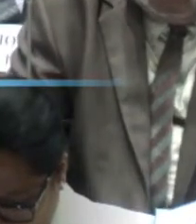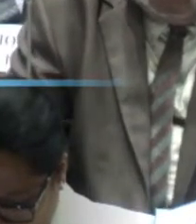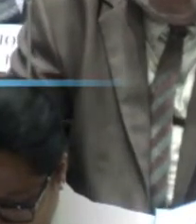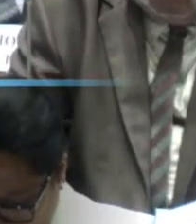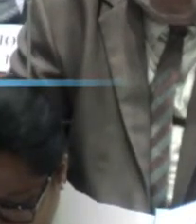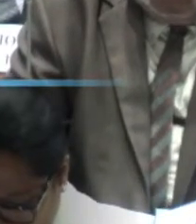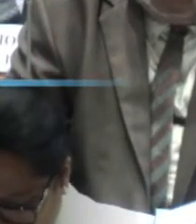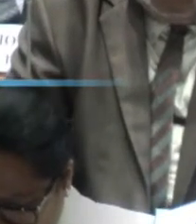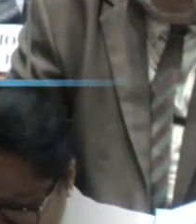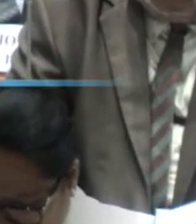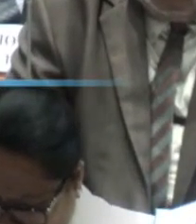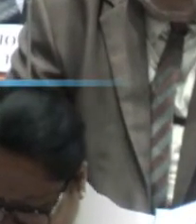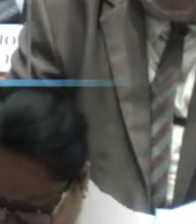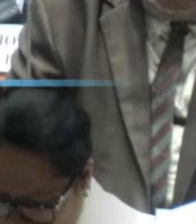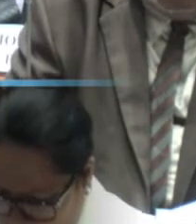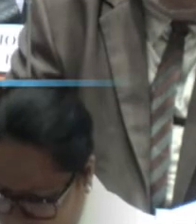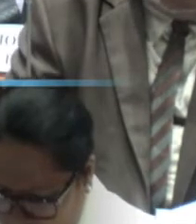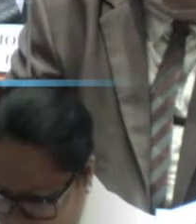Members of Parliament,